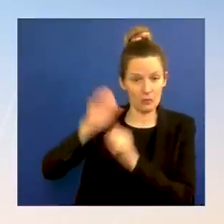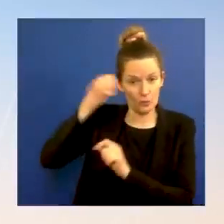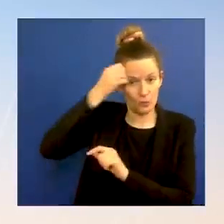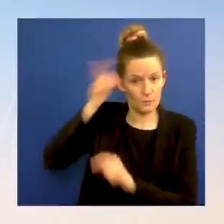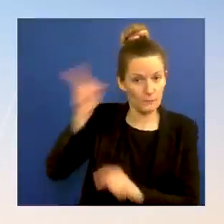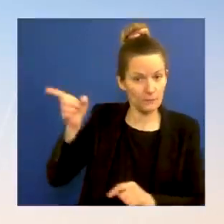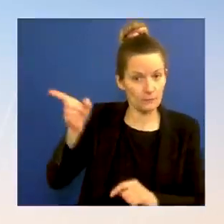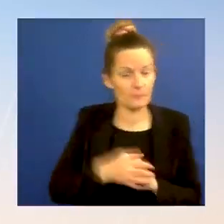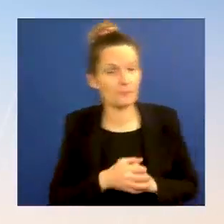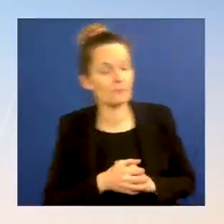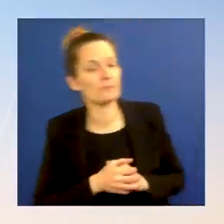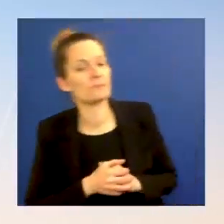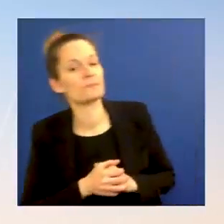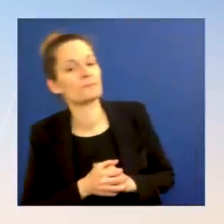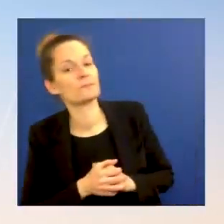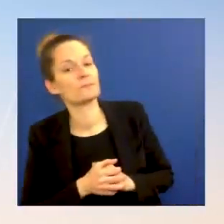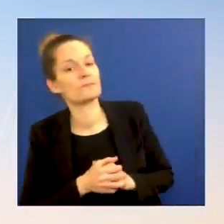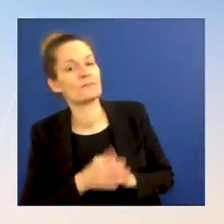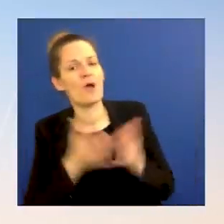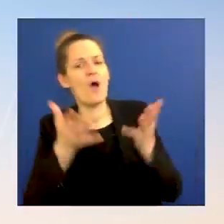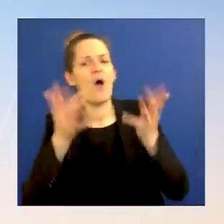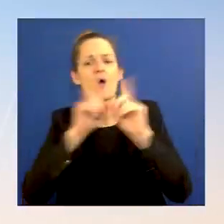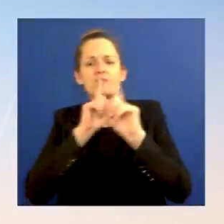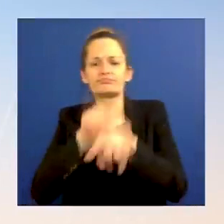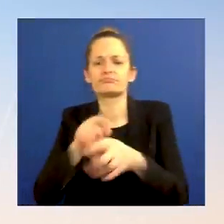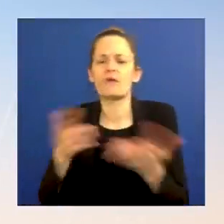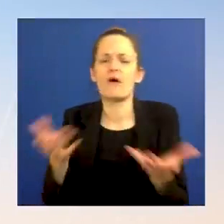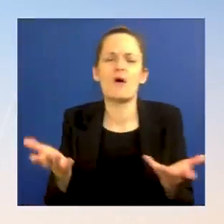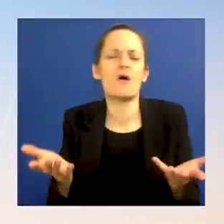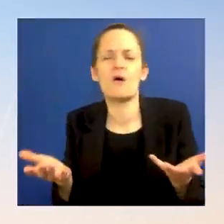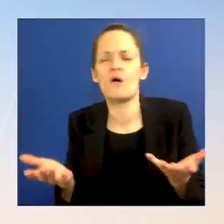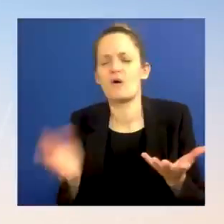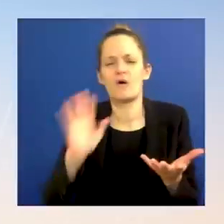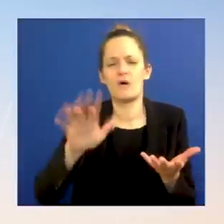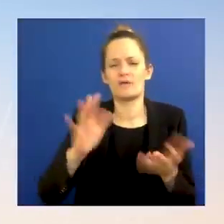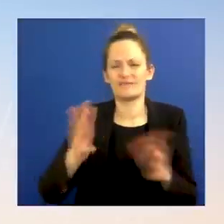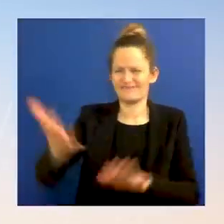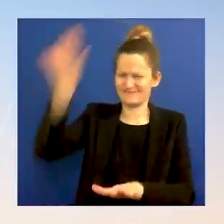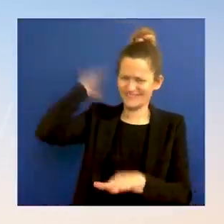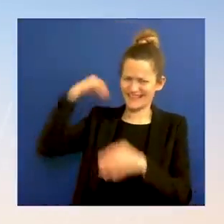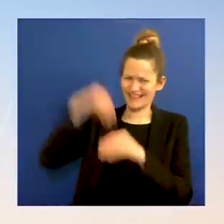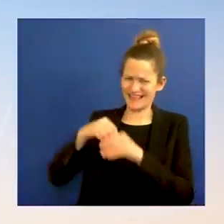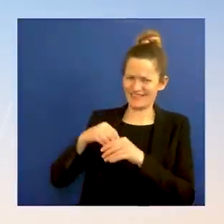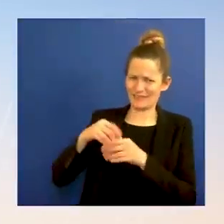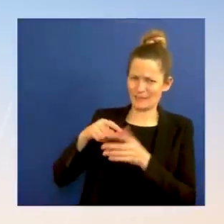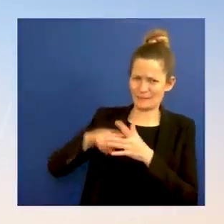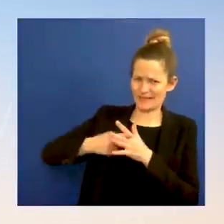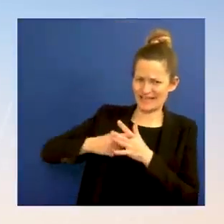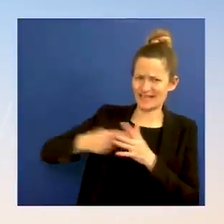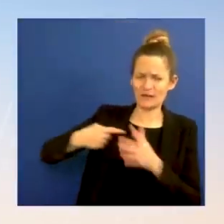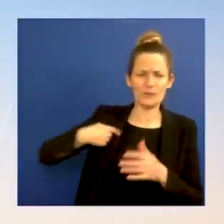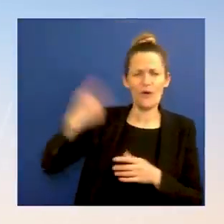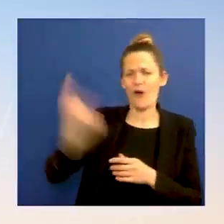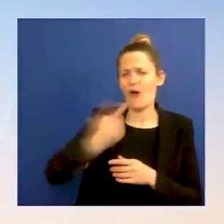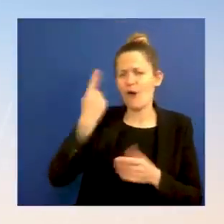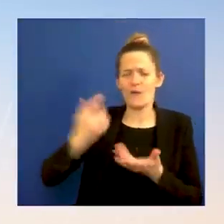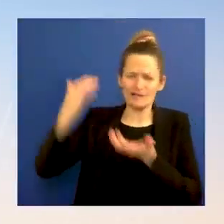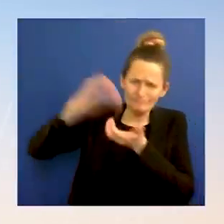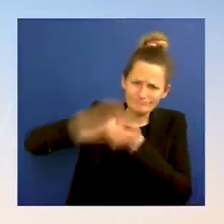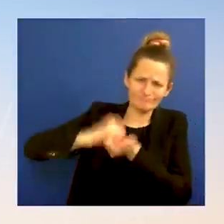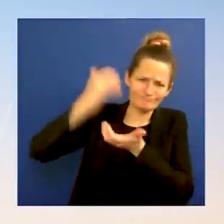in coordination with our allies and partners in Europe, and that continues to be the first principle for the